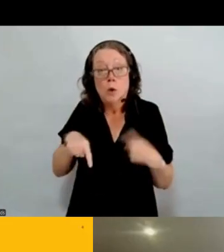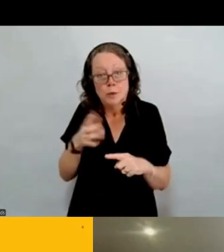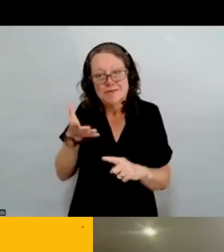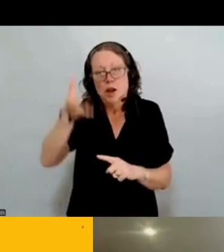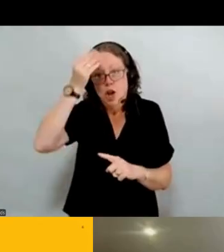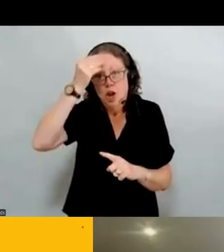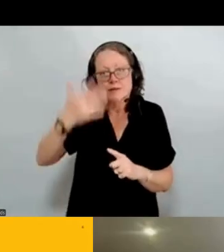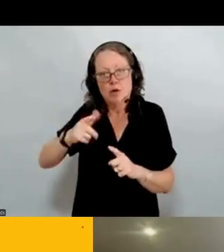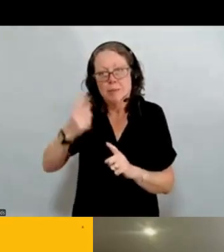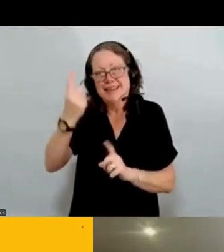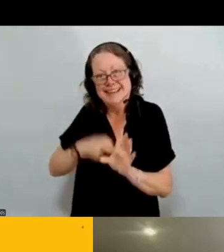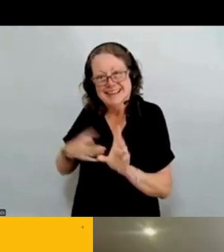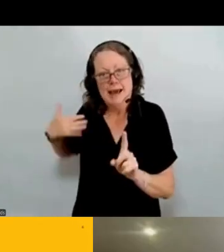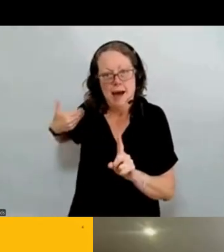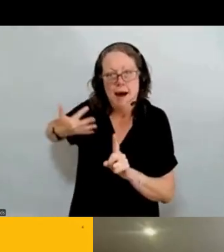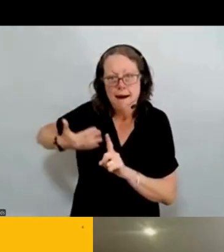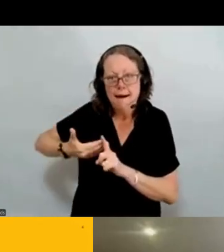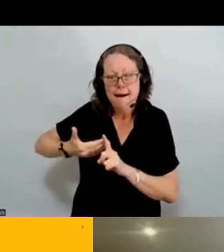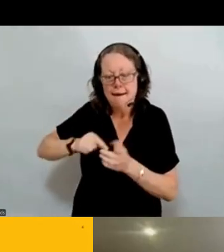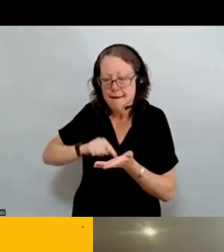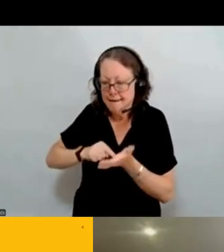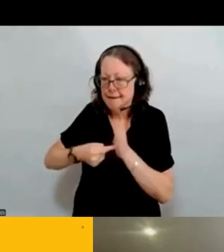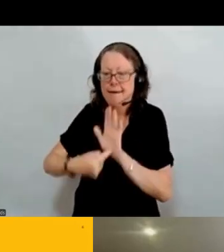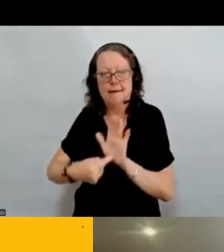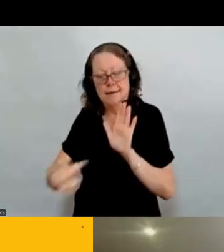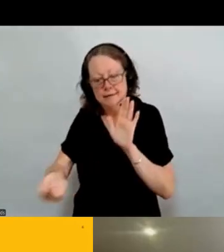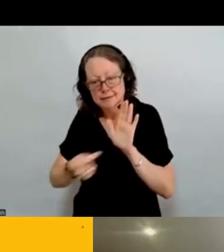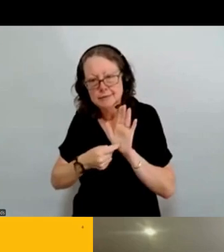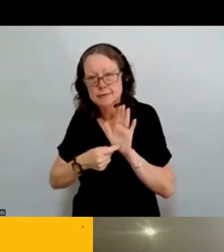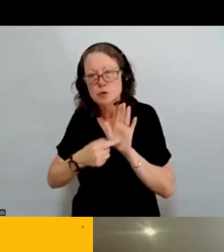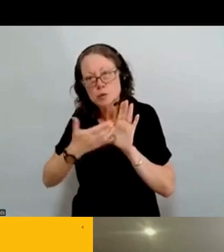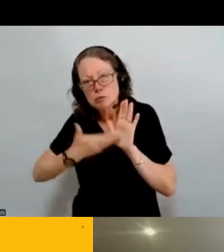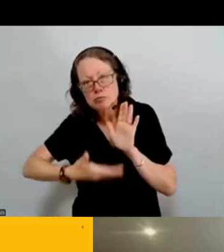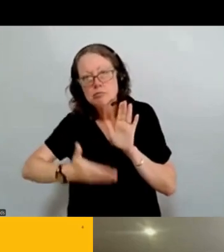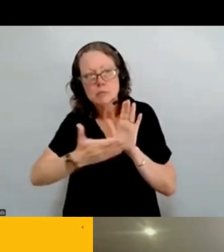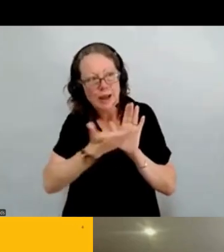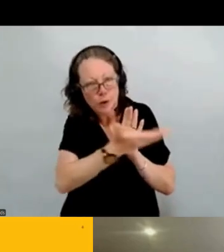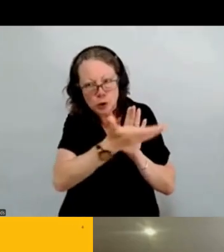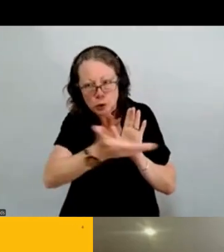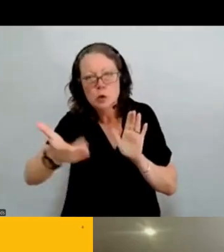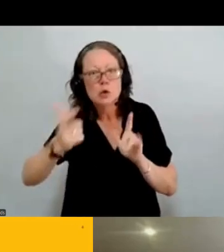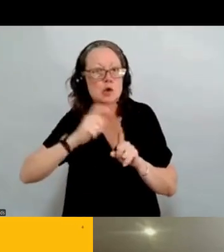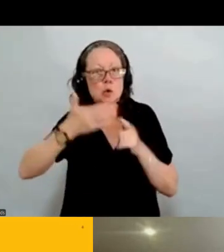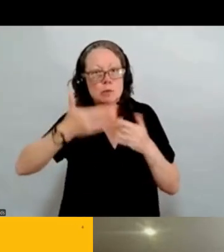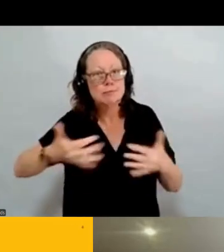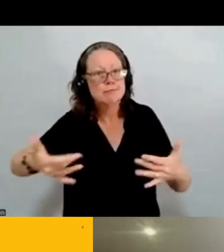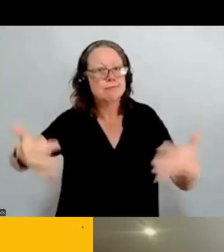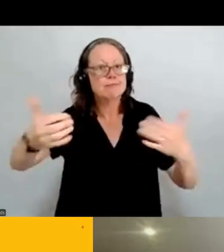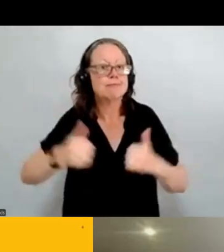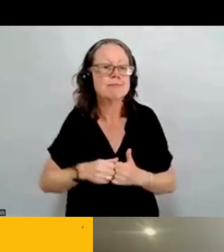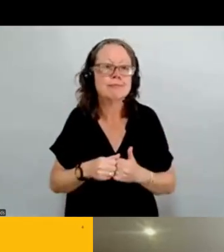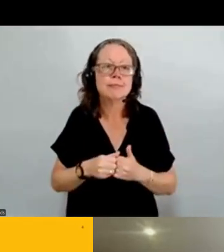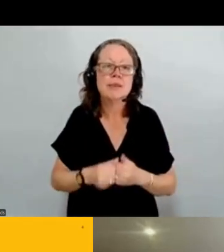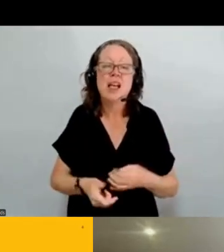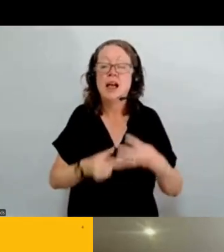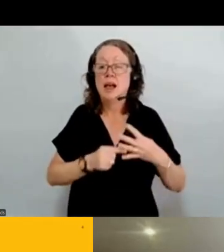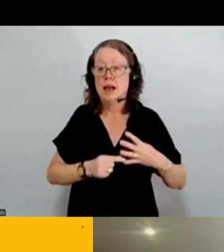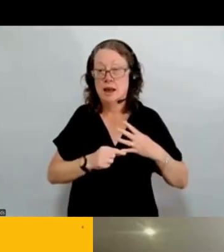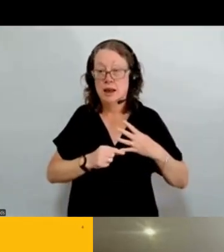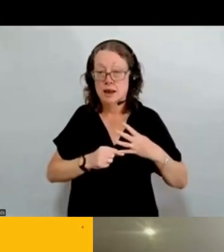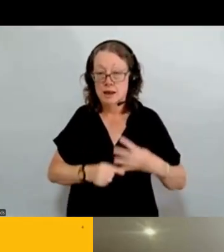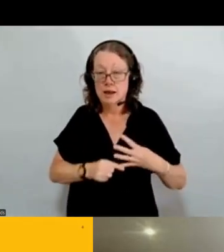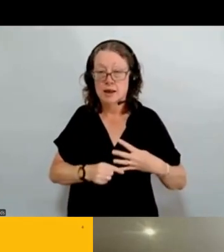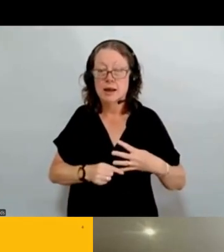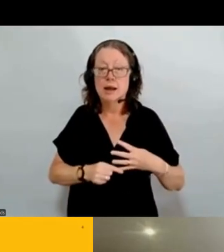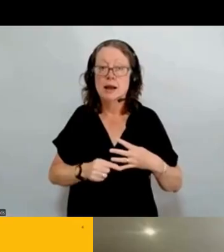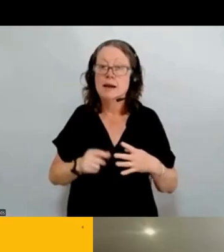even further, both in the UK and internationally? And then lastly, will be a push for some kind of specific project-based